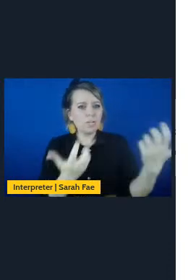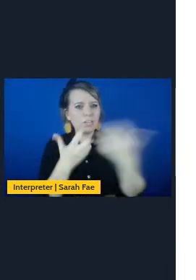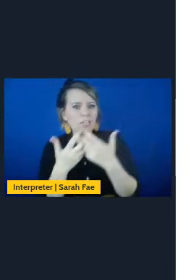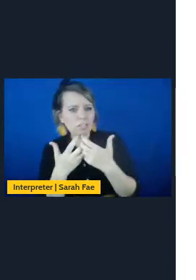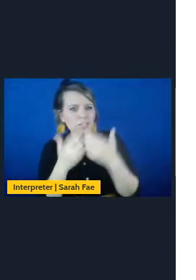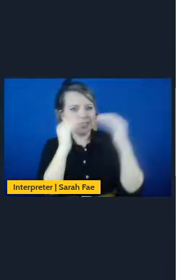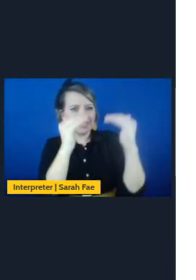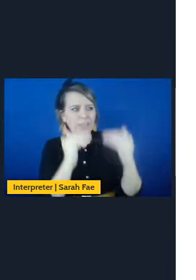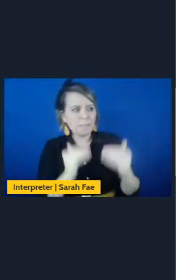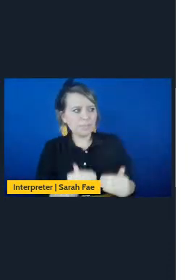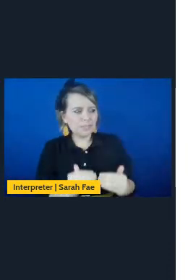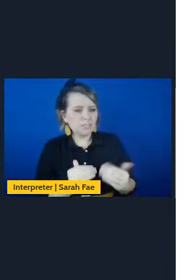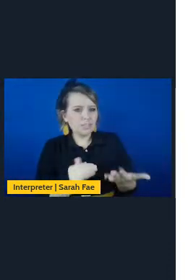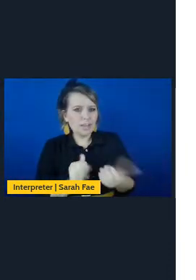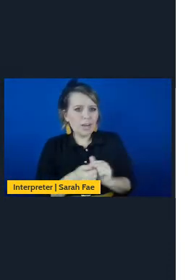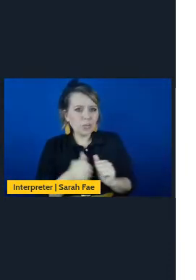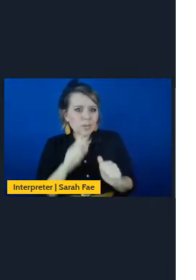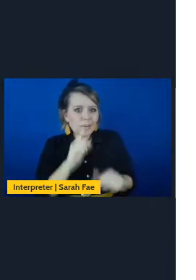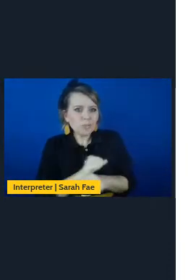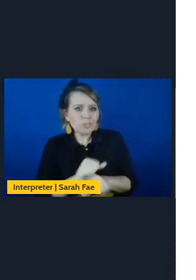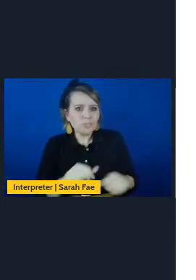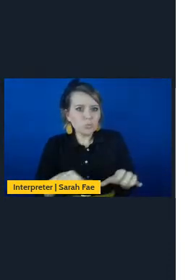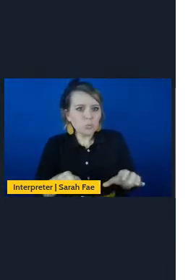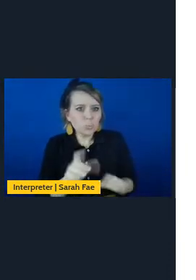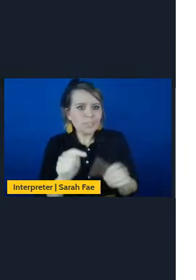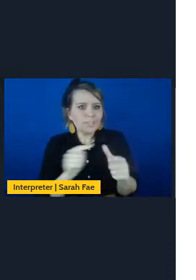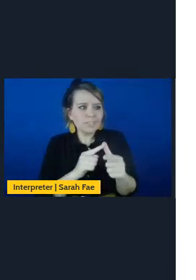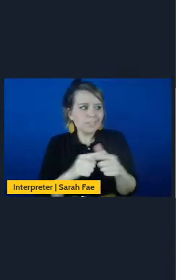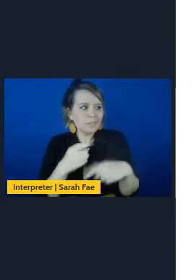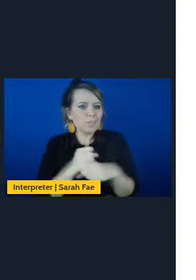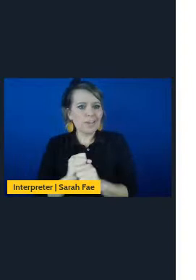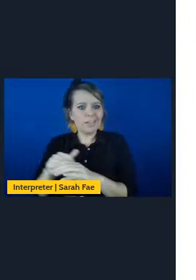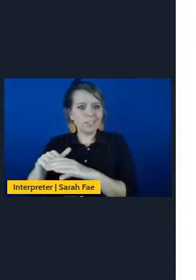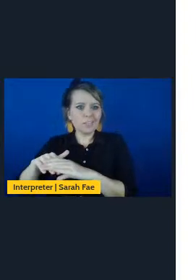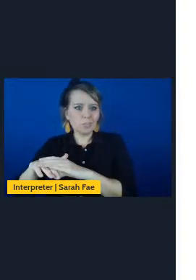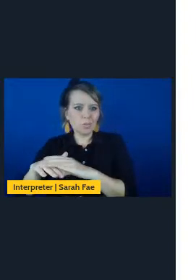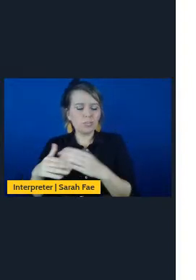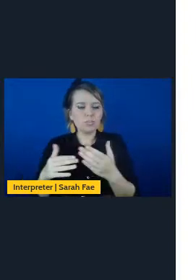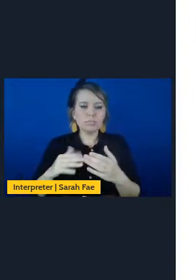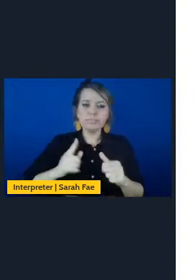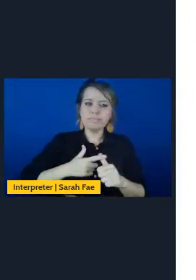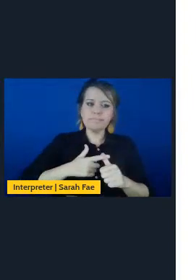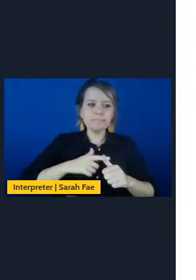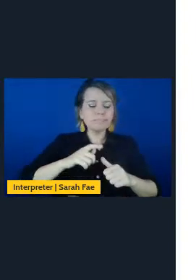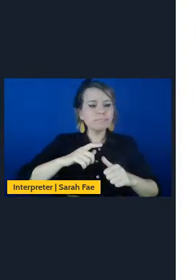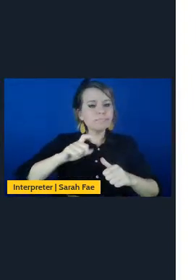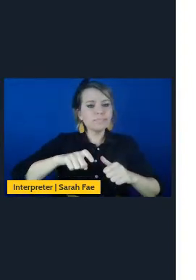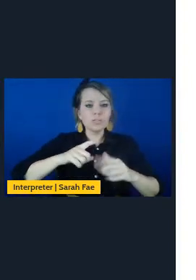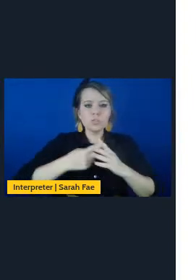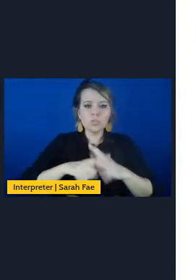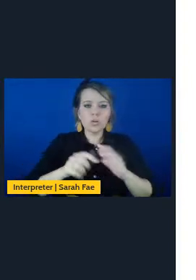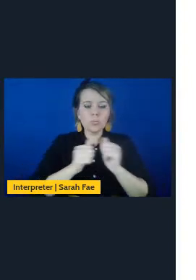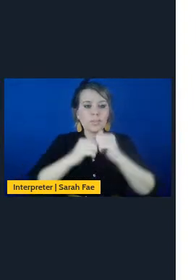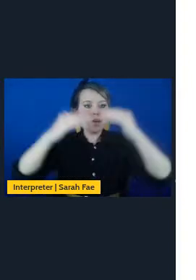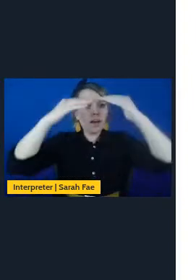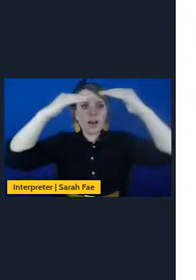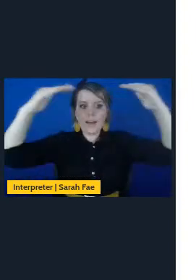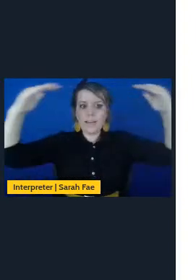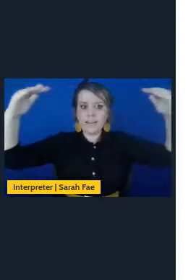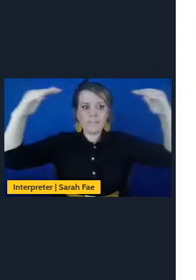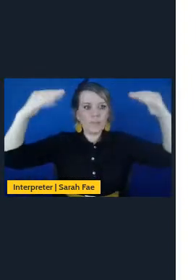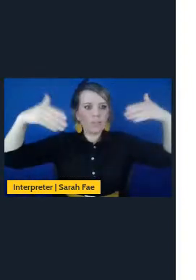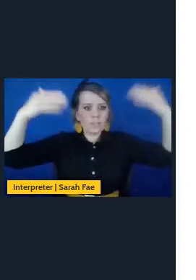together. And I think it's more important to first getting started on a high level with breadth, understanding how everything